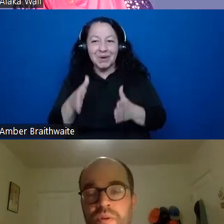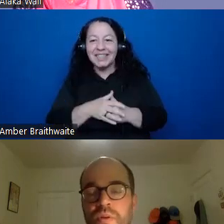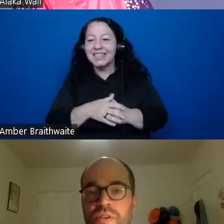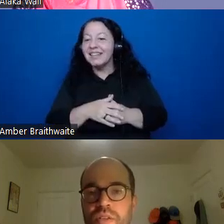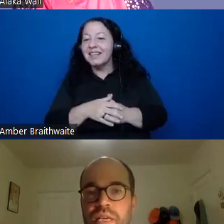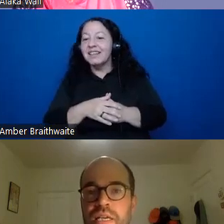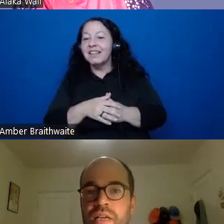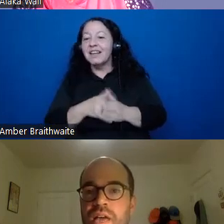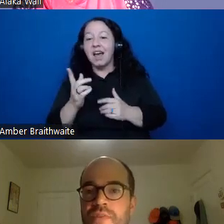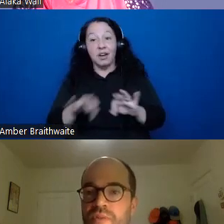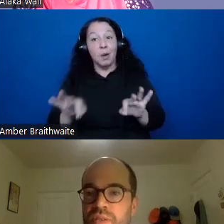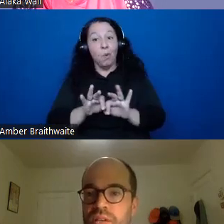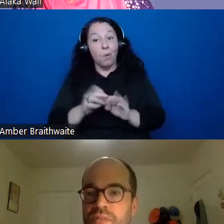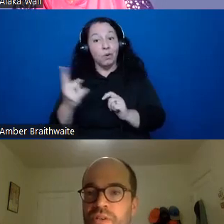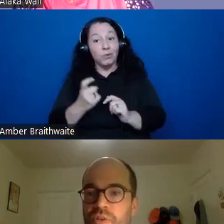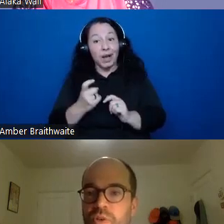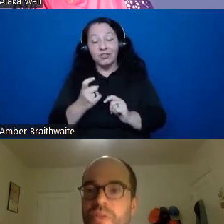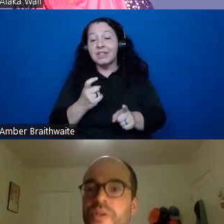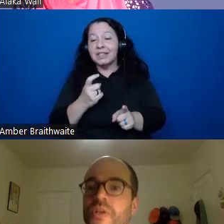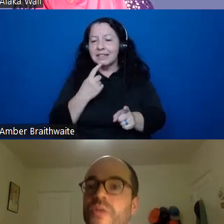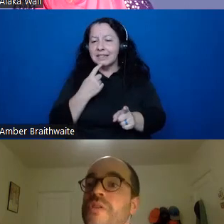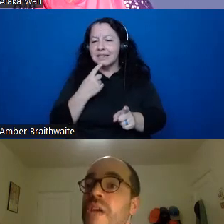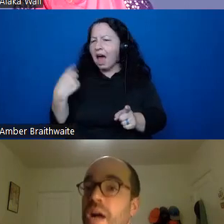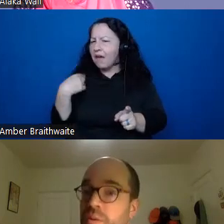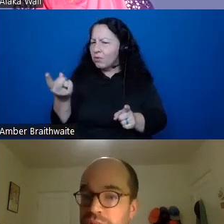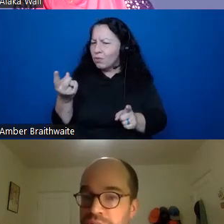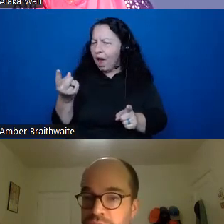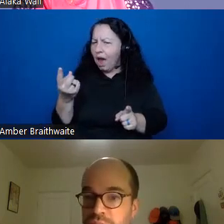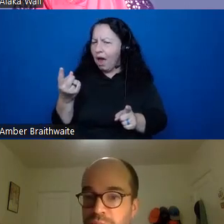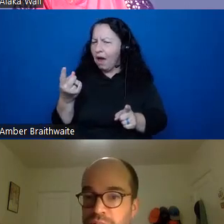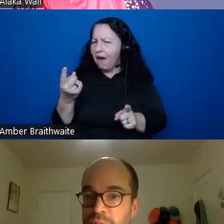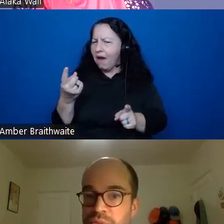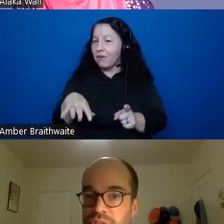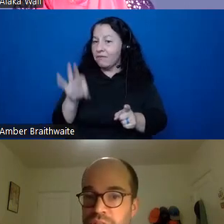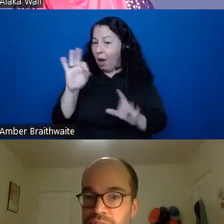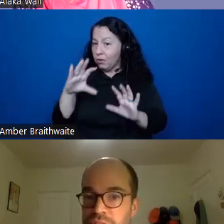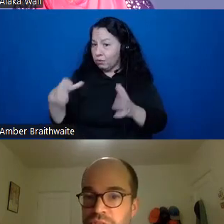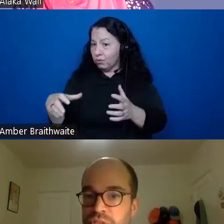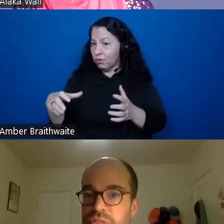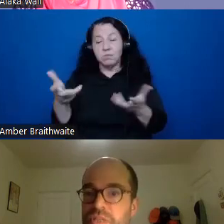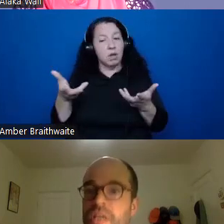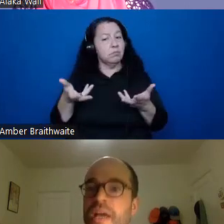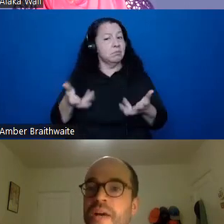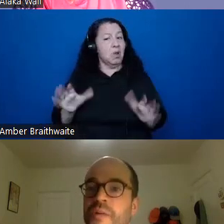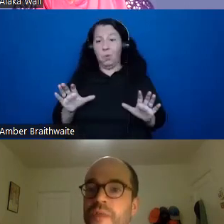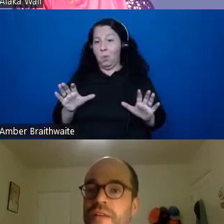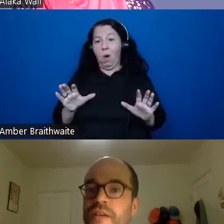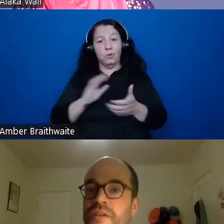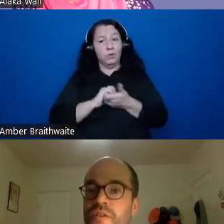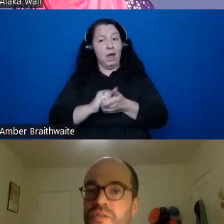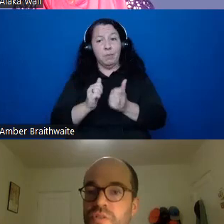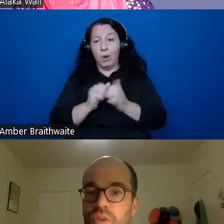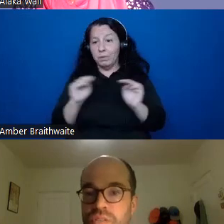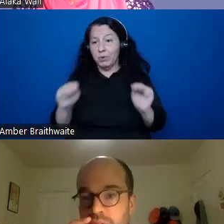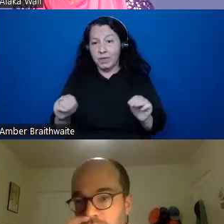very important question, I think, have you ever encountered a group who does not want to collaborate with museum institutions? How do we